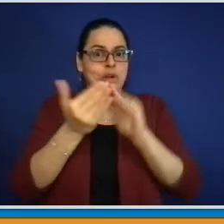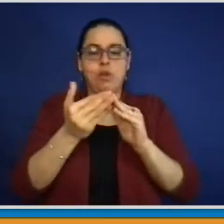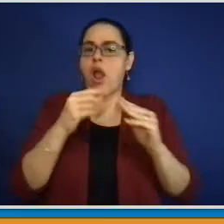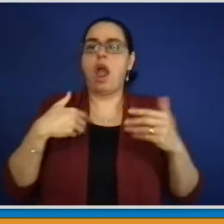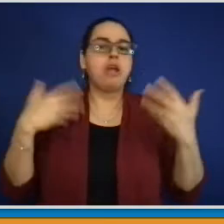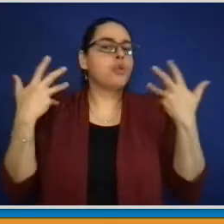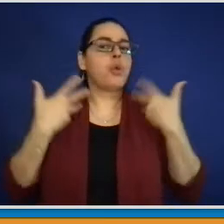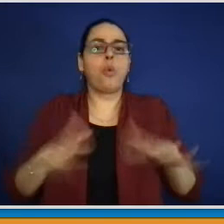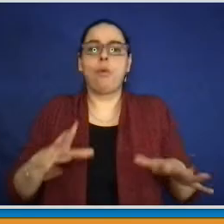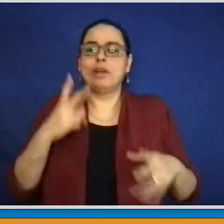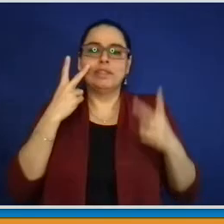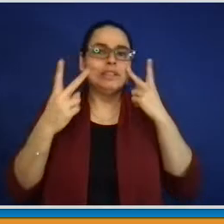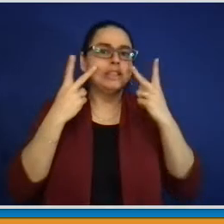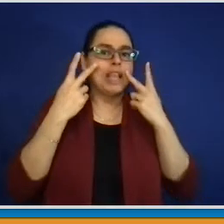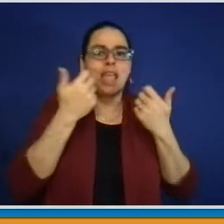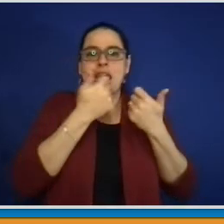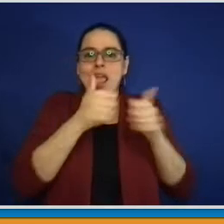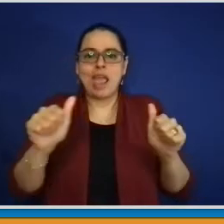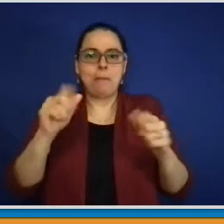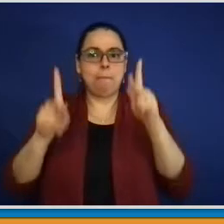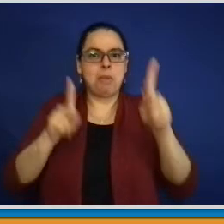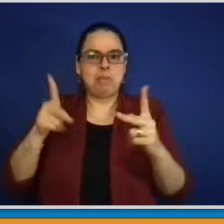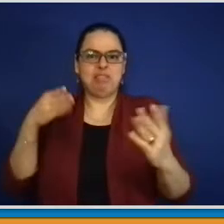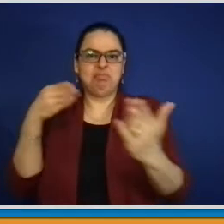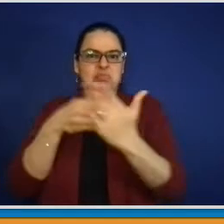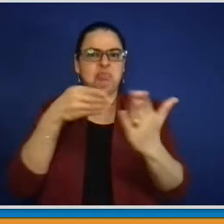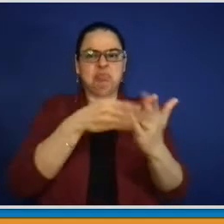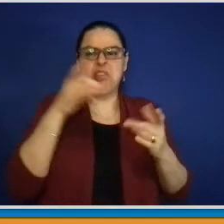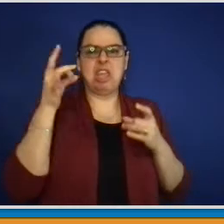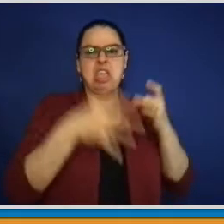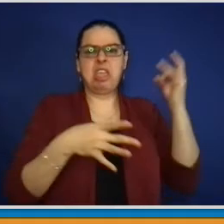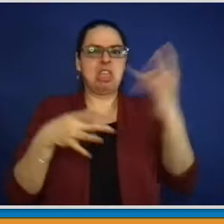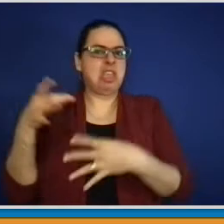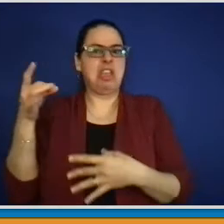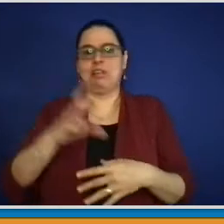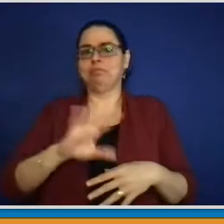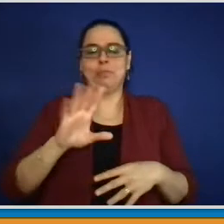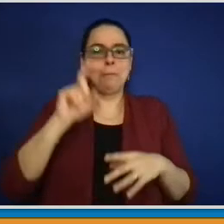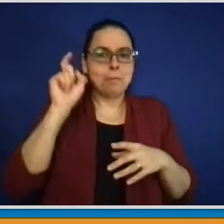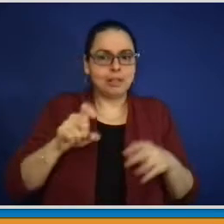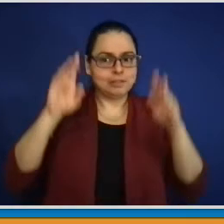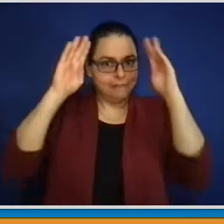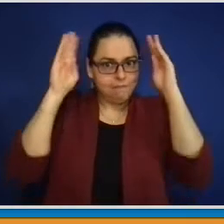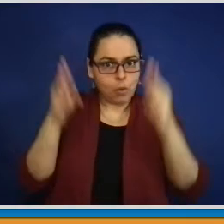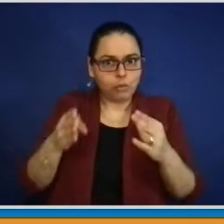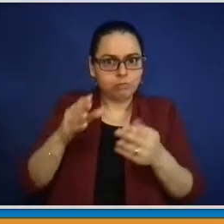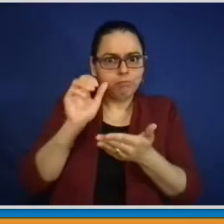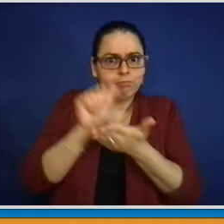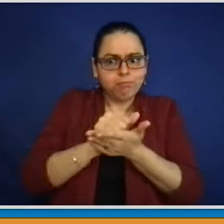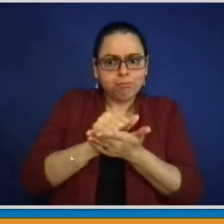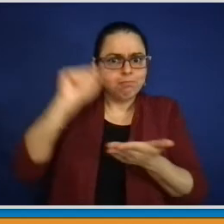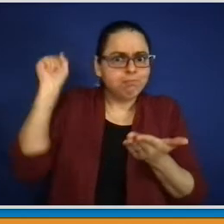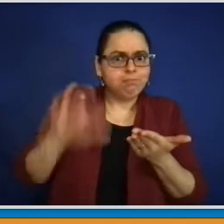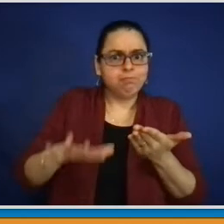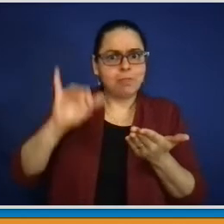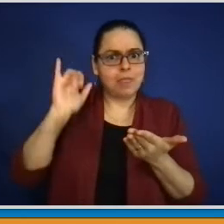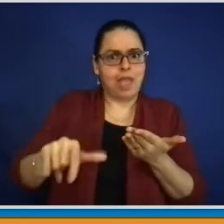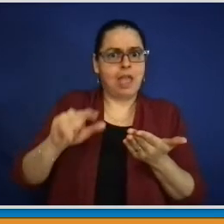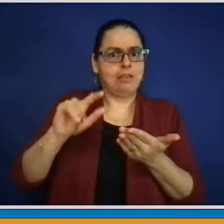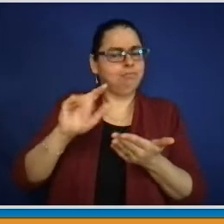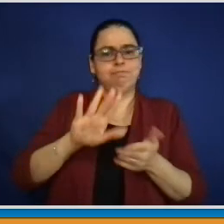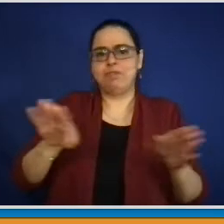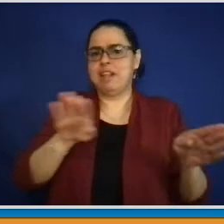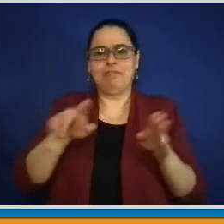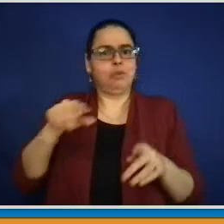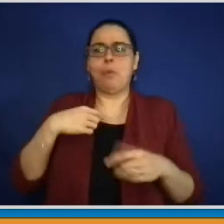will work towards a community where we are all welcome and racism is wiped out. So again, thank you for